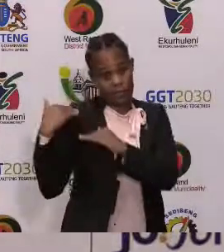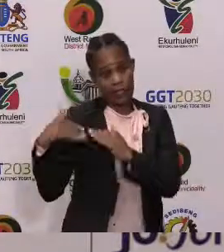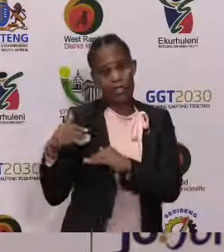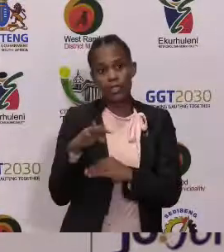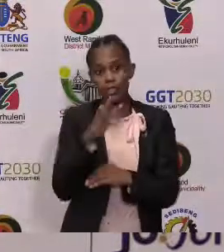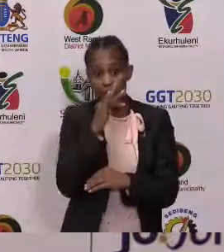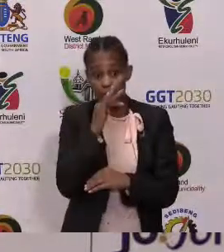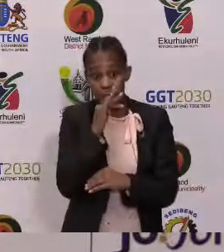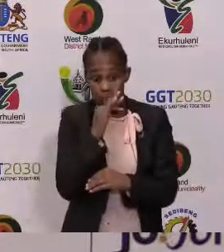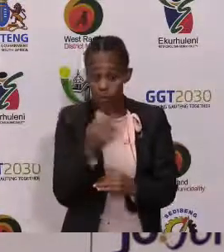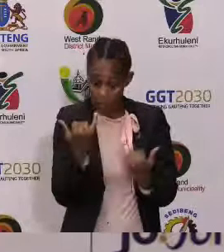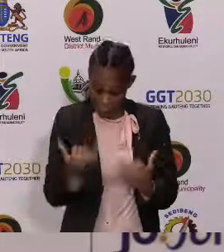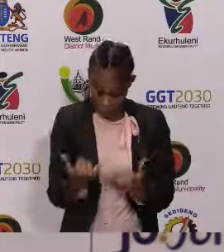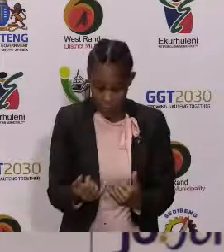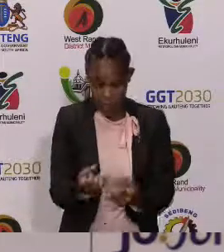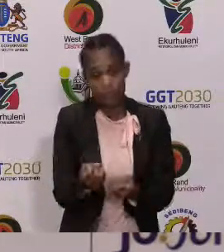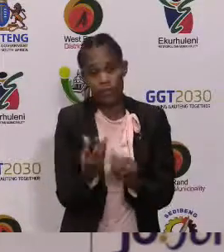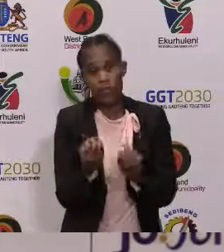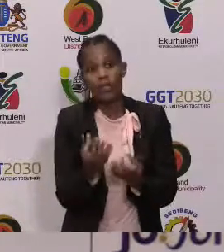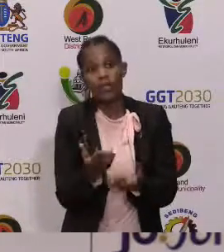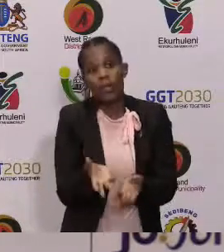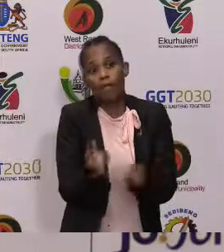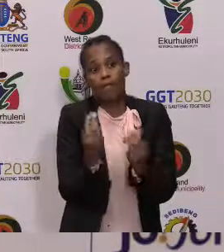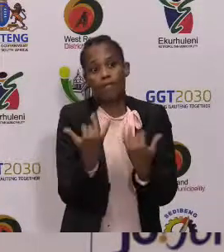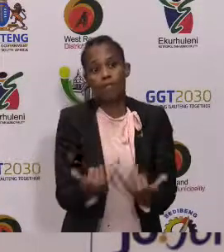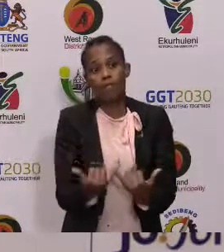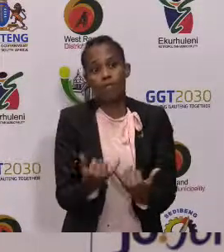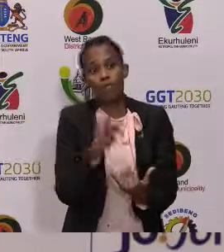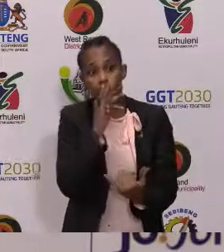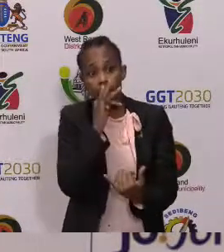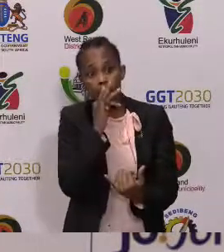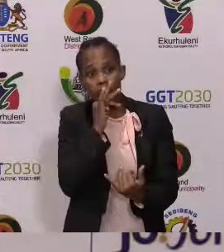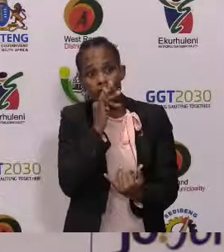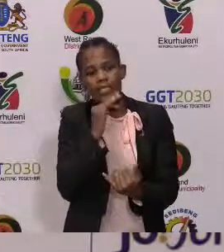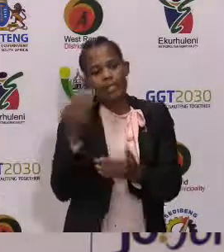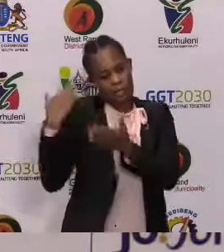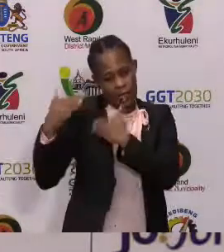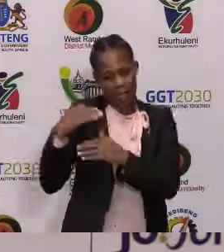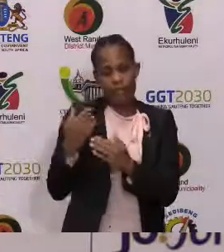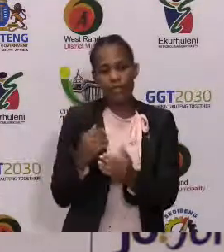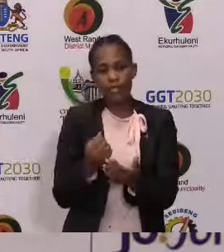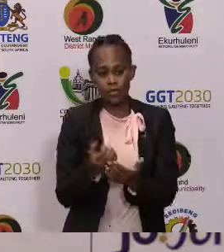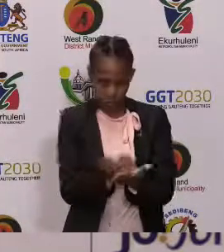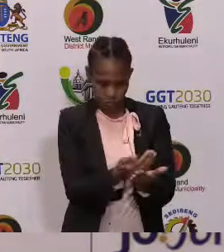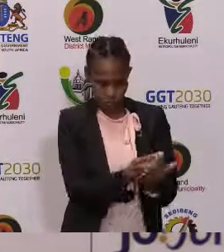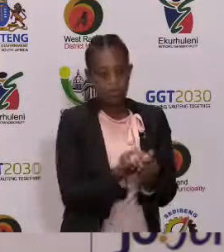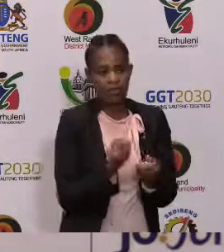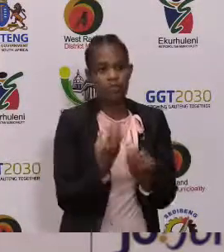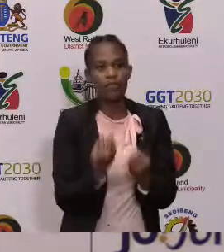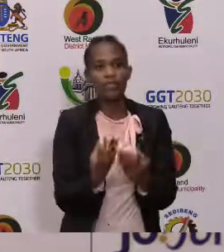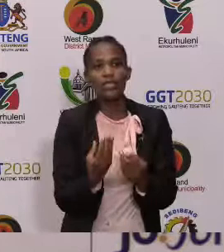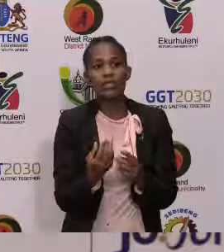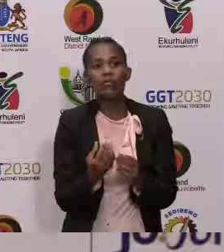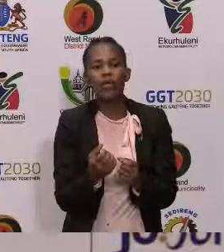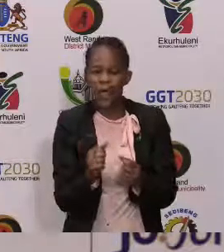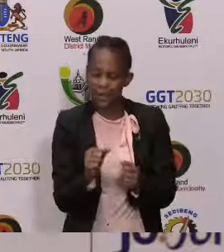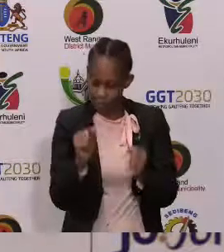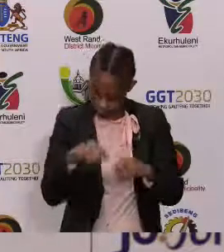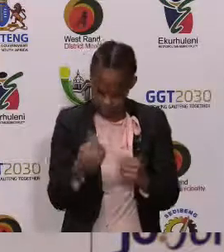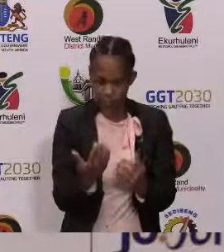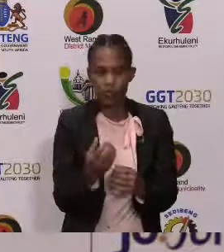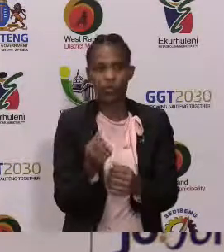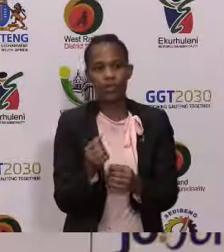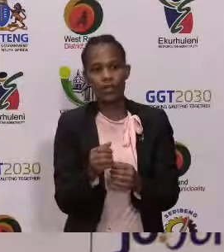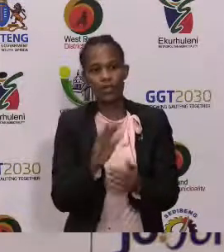zero survey. This is a test they previously had doing a PCR test, the nasal swabs, where we look for active infection. So